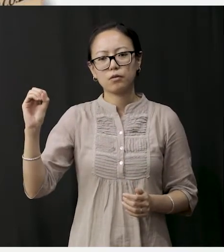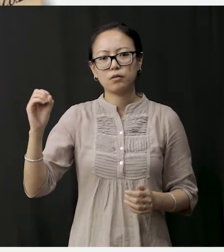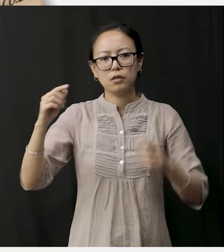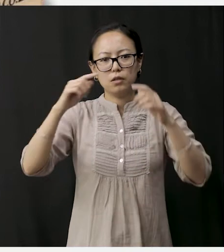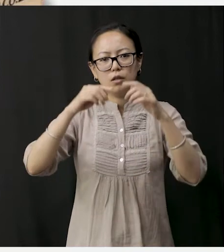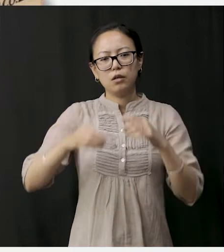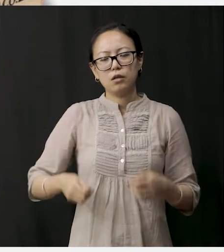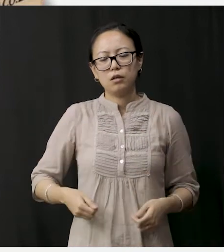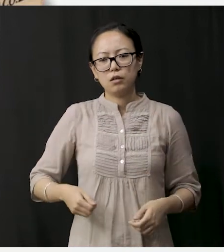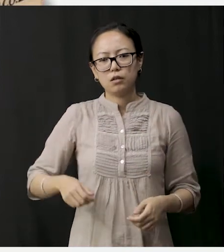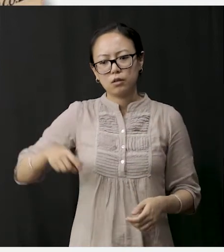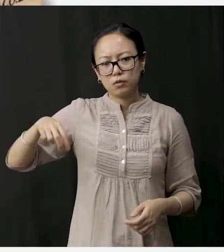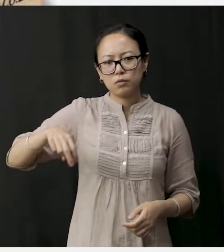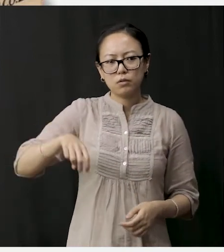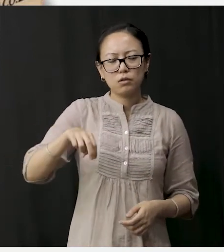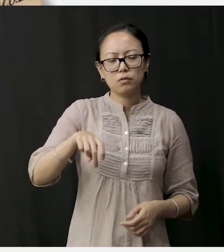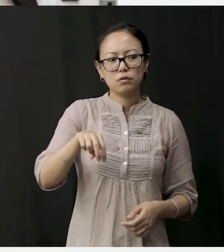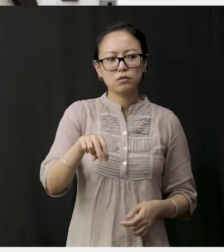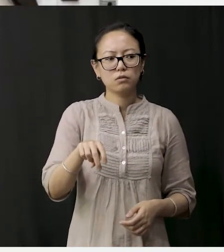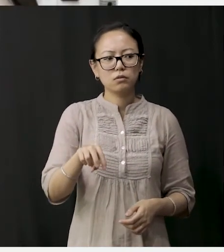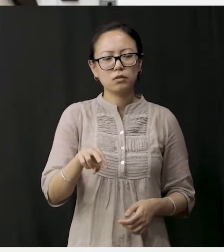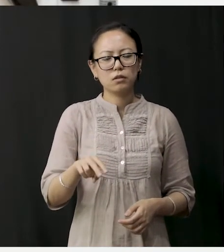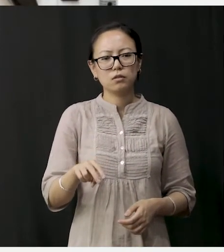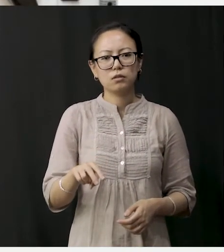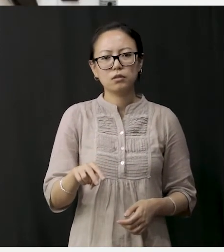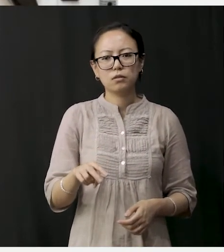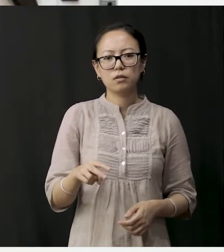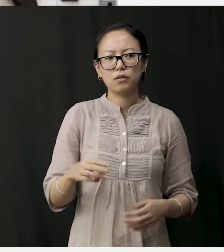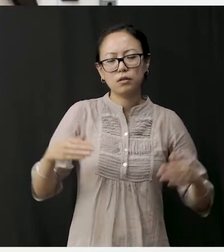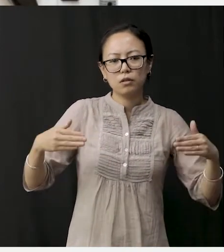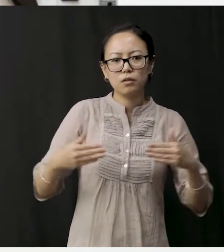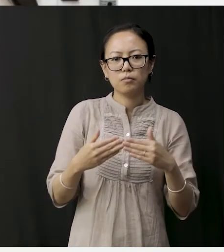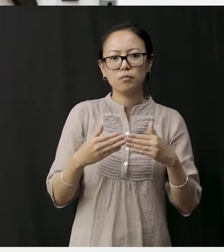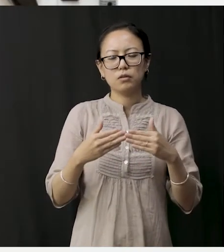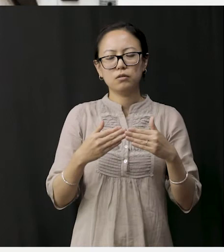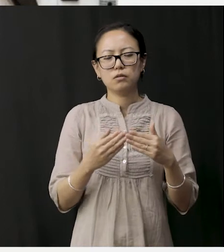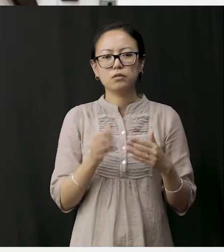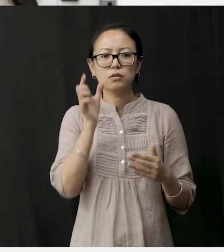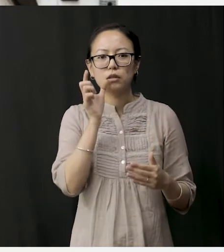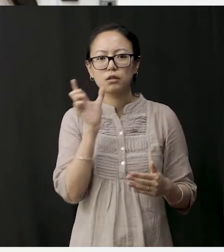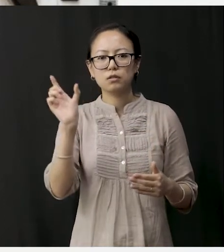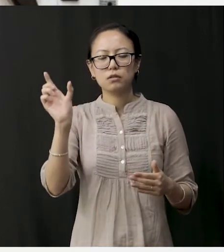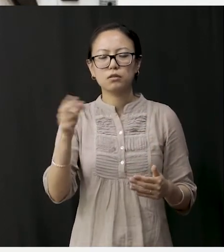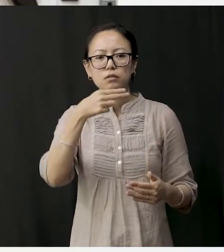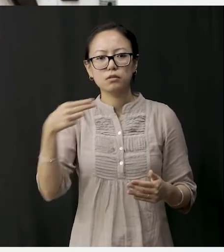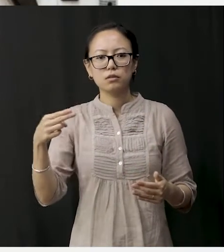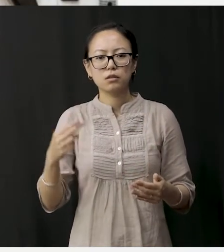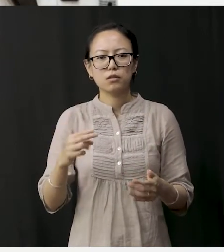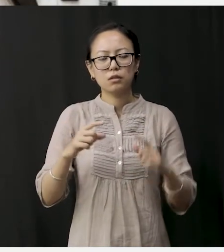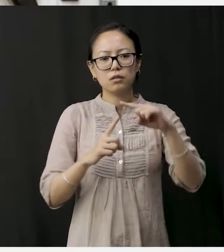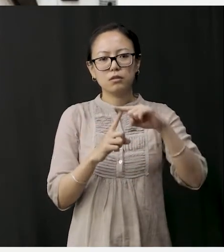this man, he finally came across his uncle THRELI, okay. By that time it was